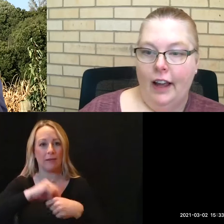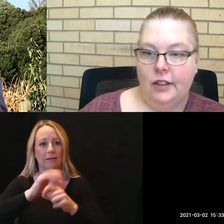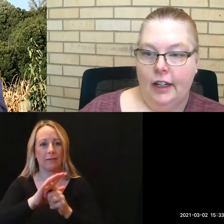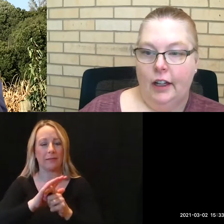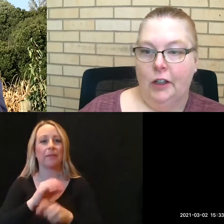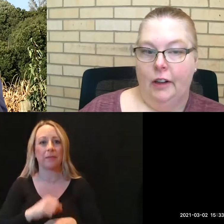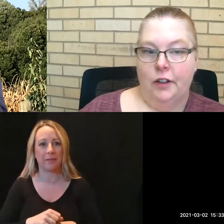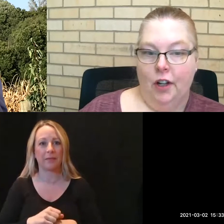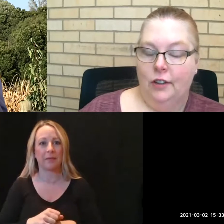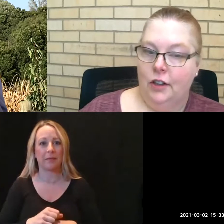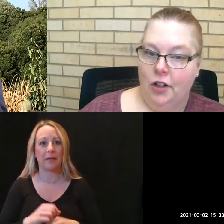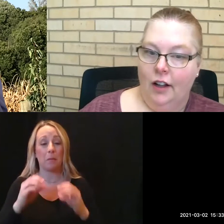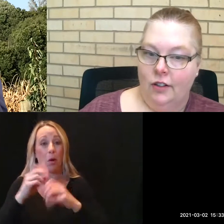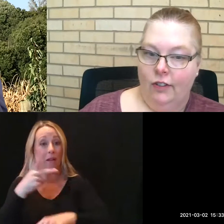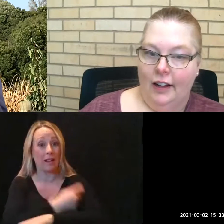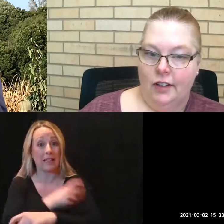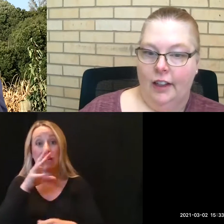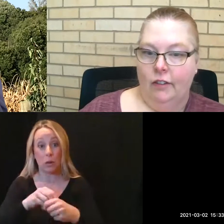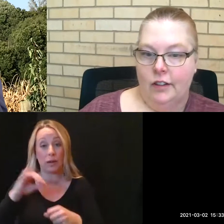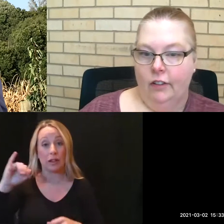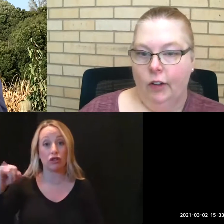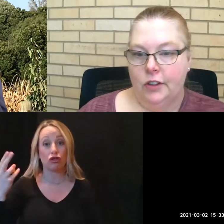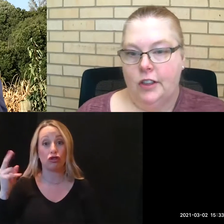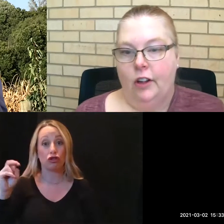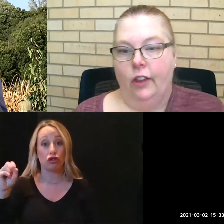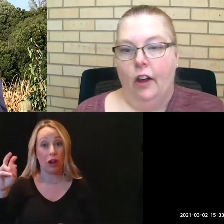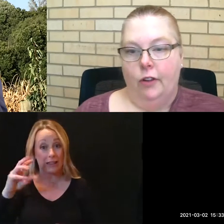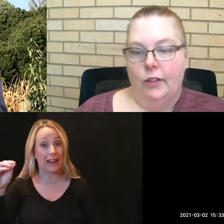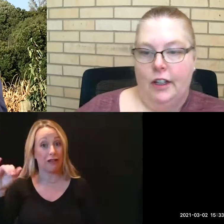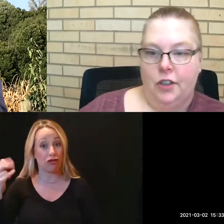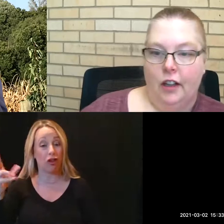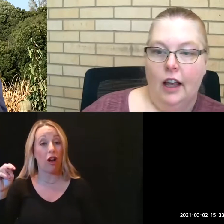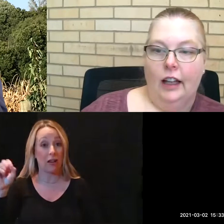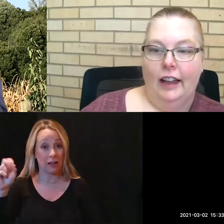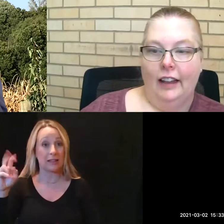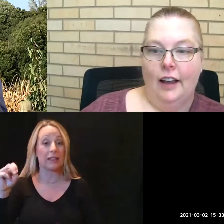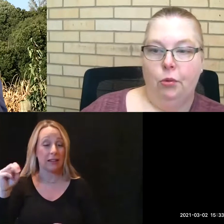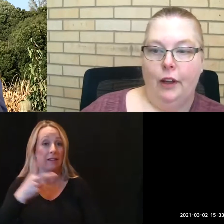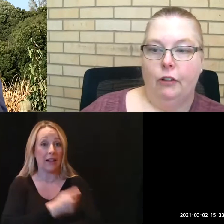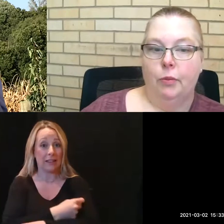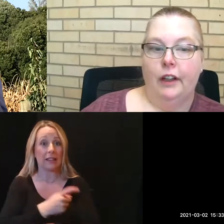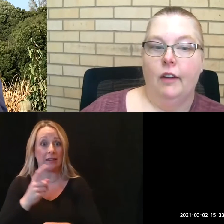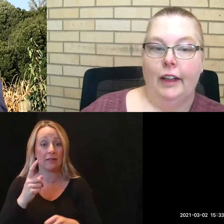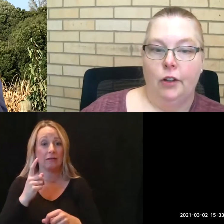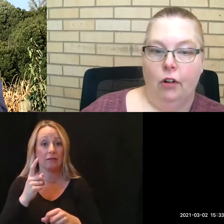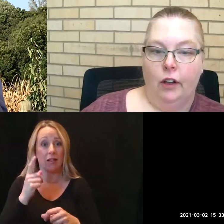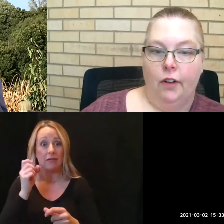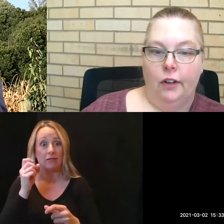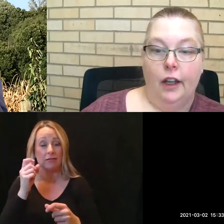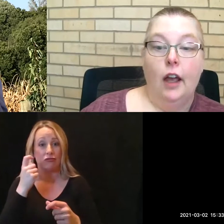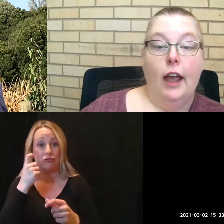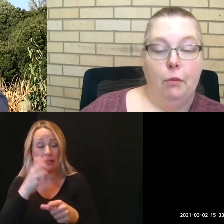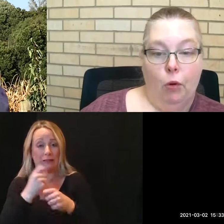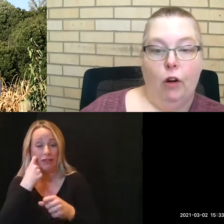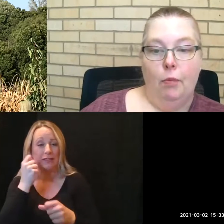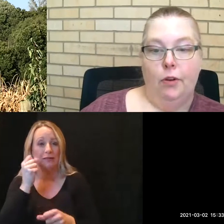More vaccine, including the Johnson & Johnson vaccine that received emergency use authorization late last week, will be coming into our